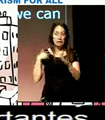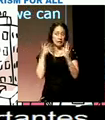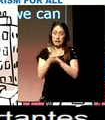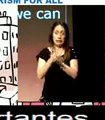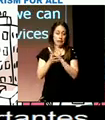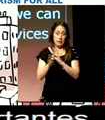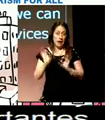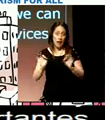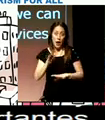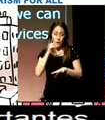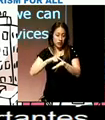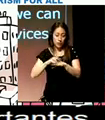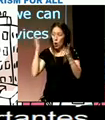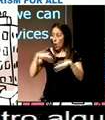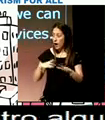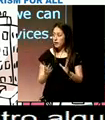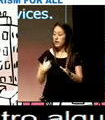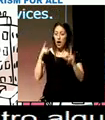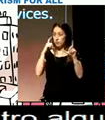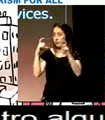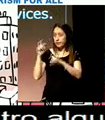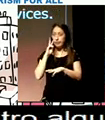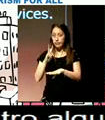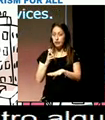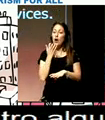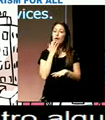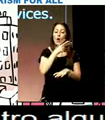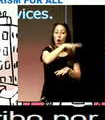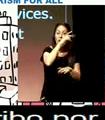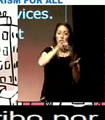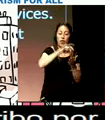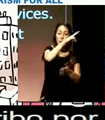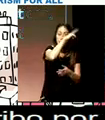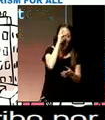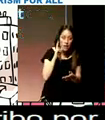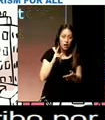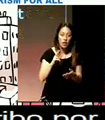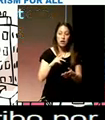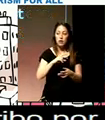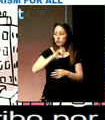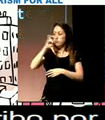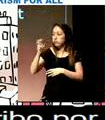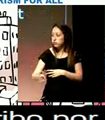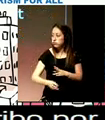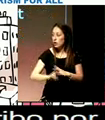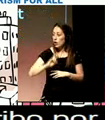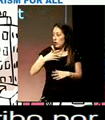some images which I'm not describing because we don't have time. Images from Madrid,